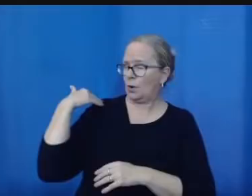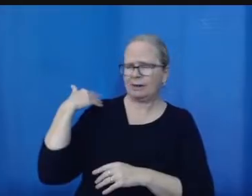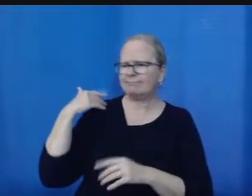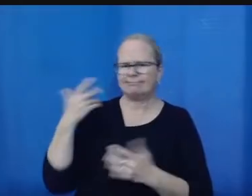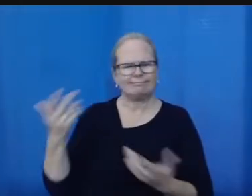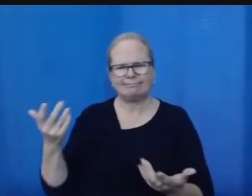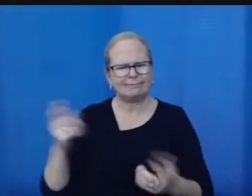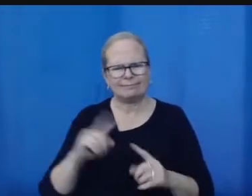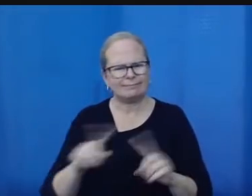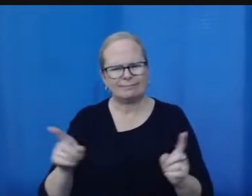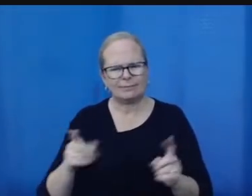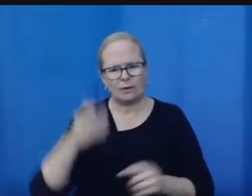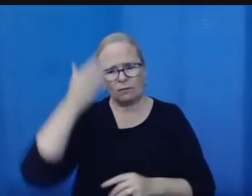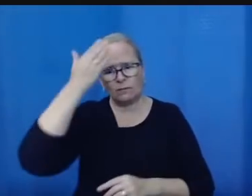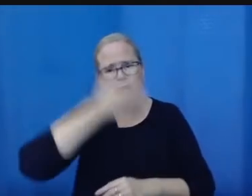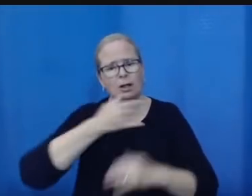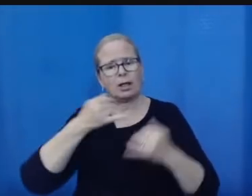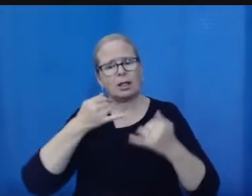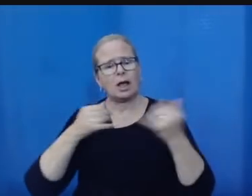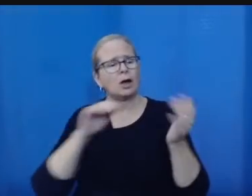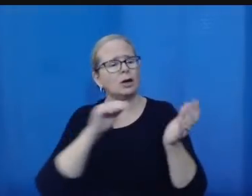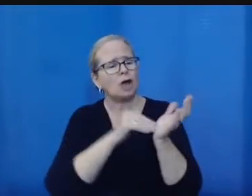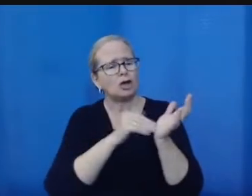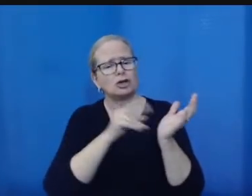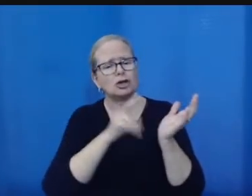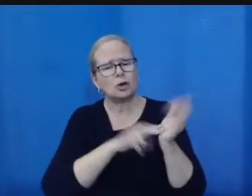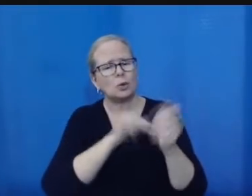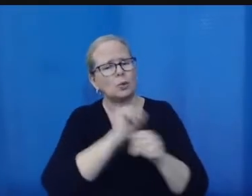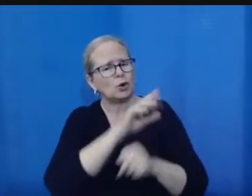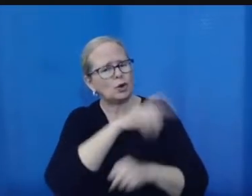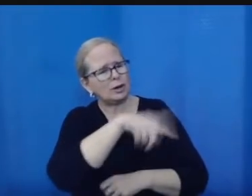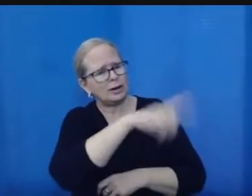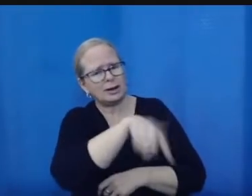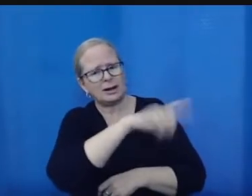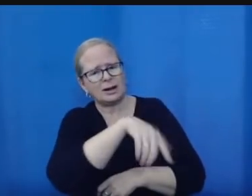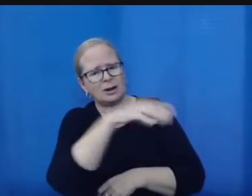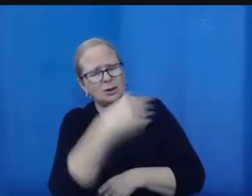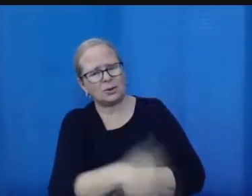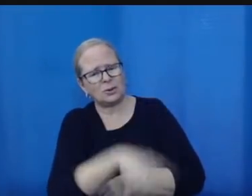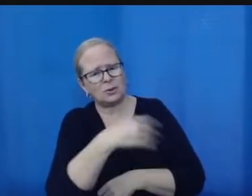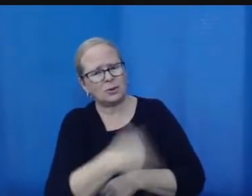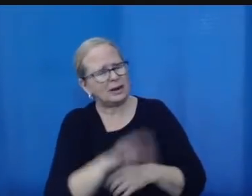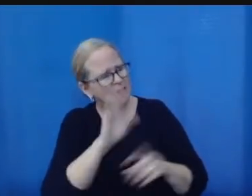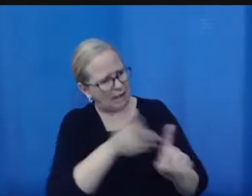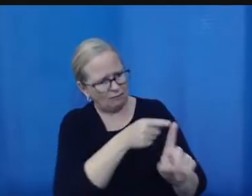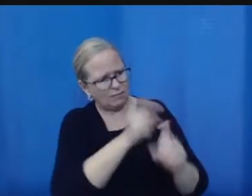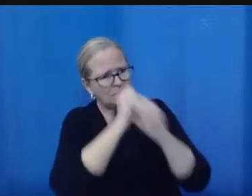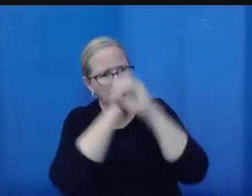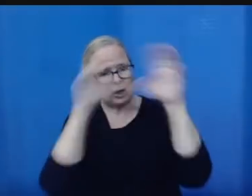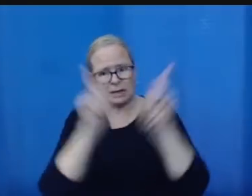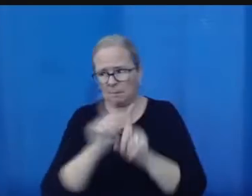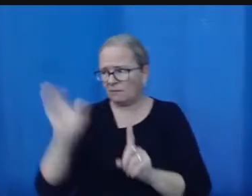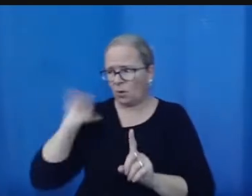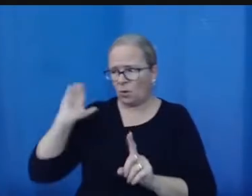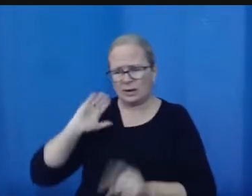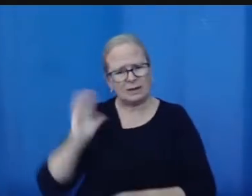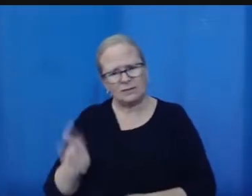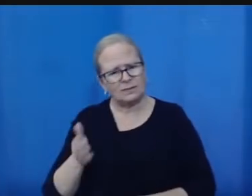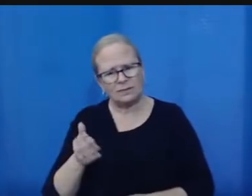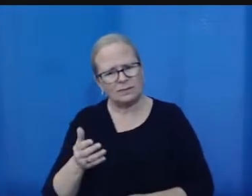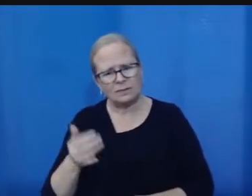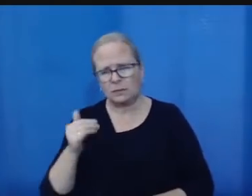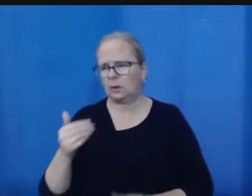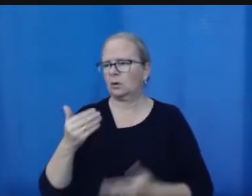jobs or their profession or their calling, depending on how they frame it. And it's caused a lot of